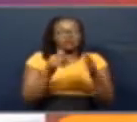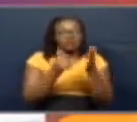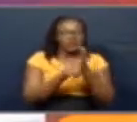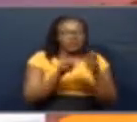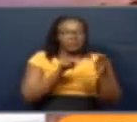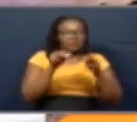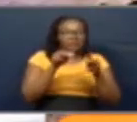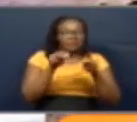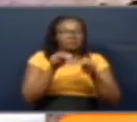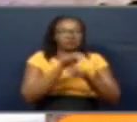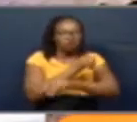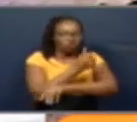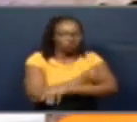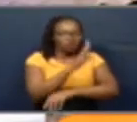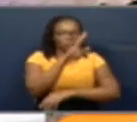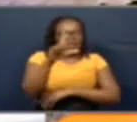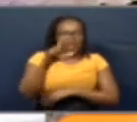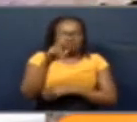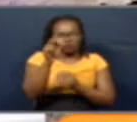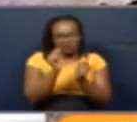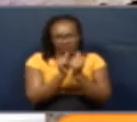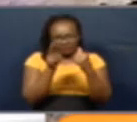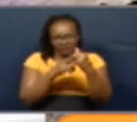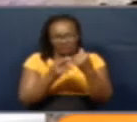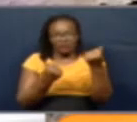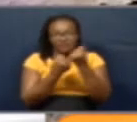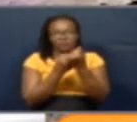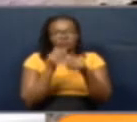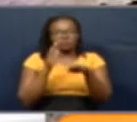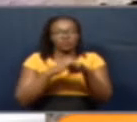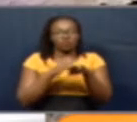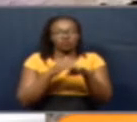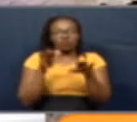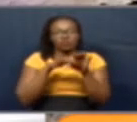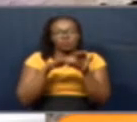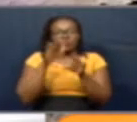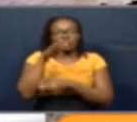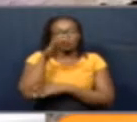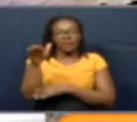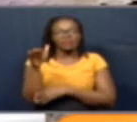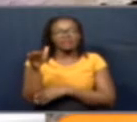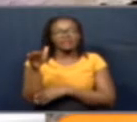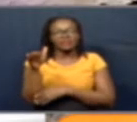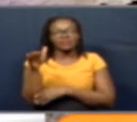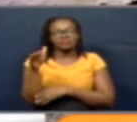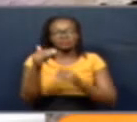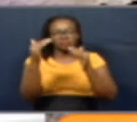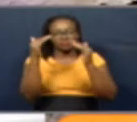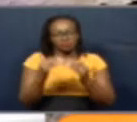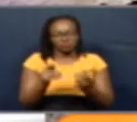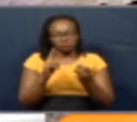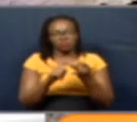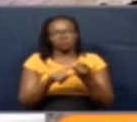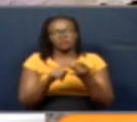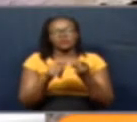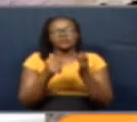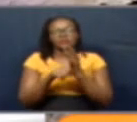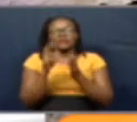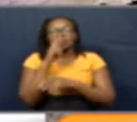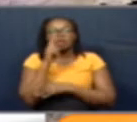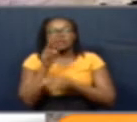Bill 2017 is sponsored by Kikuyu Member of Parliament Kimani Ichung'wa, while the Disaster Risk Management Bill